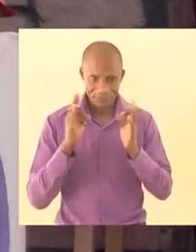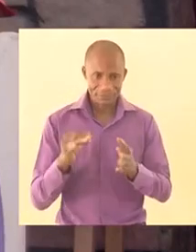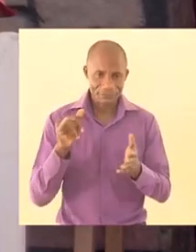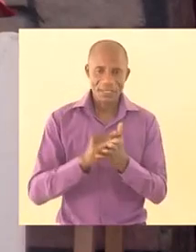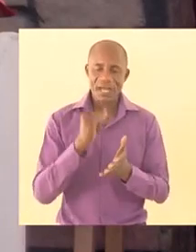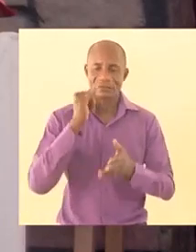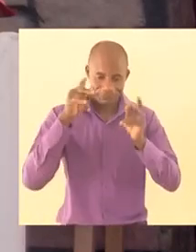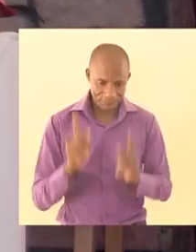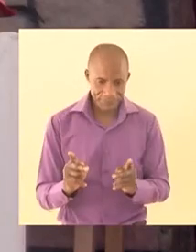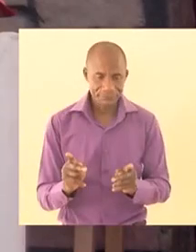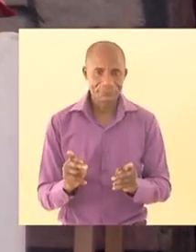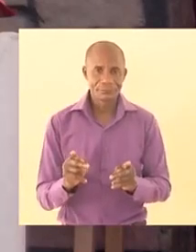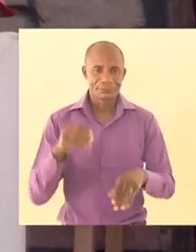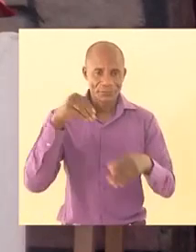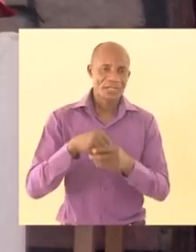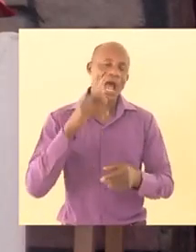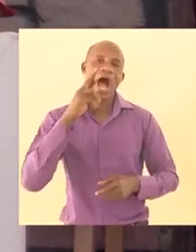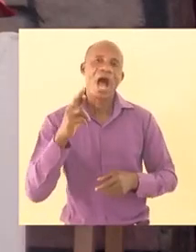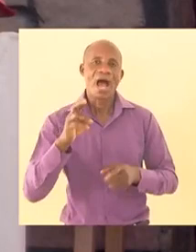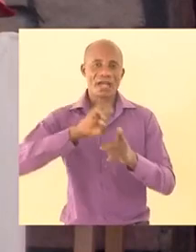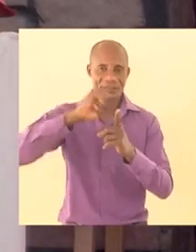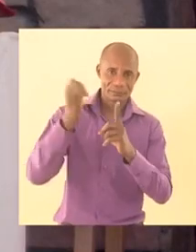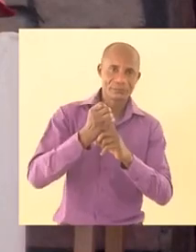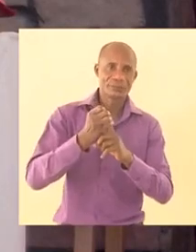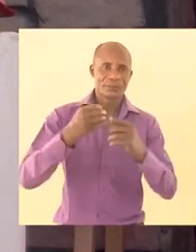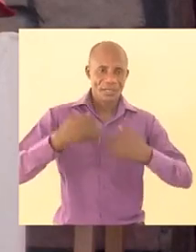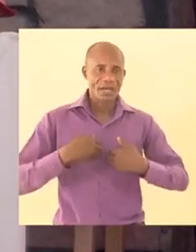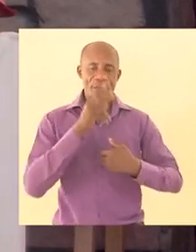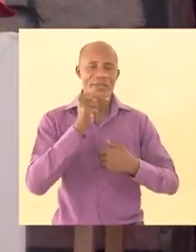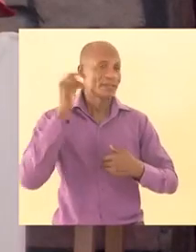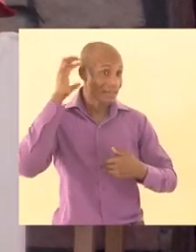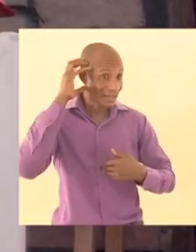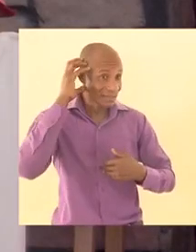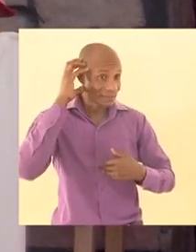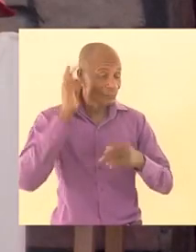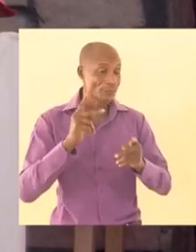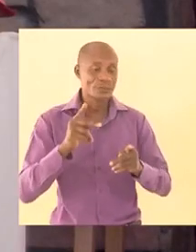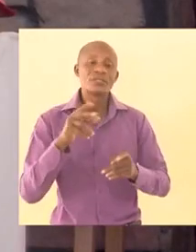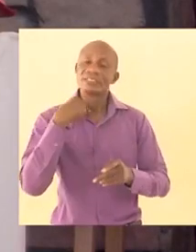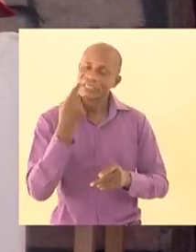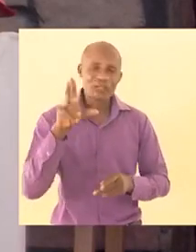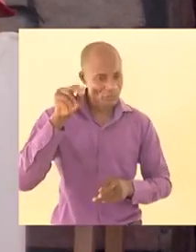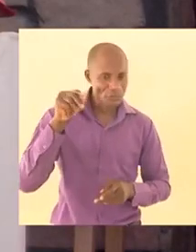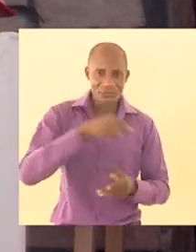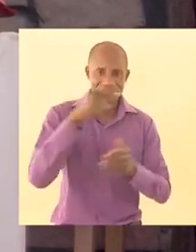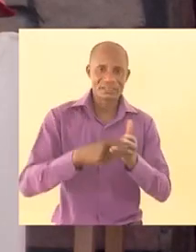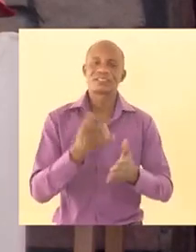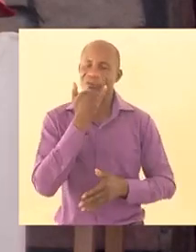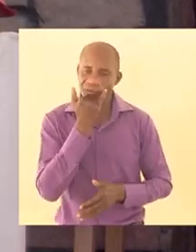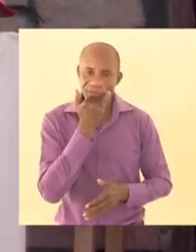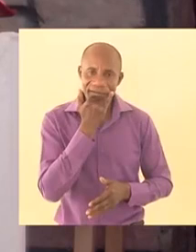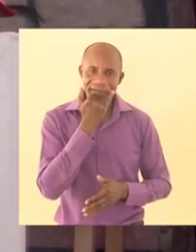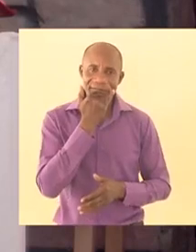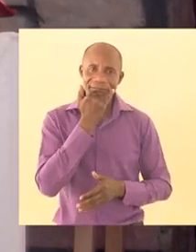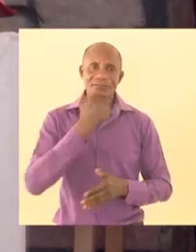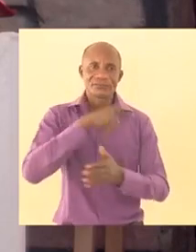If that person in her environment grew up and have been hearing people say, no, this is abominable. If anybody had this problem, we consider